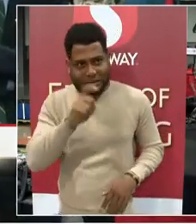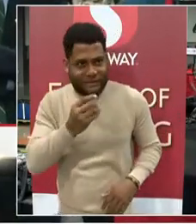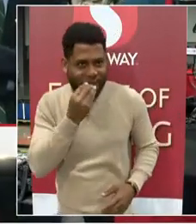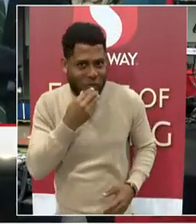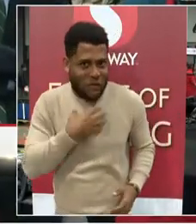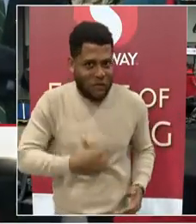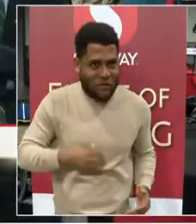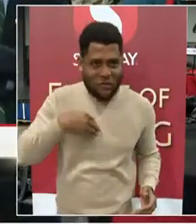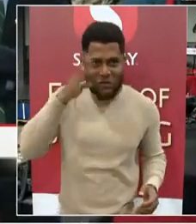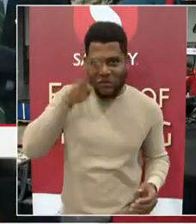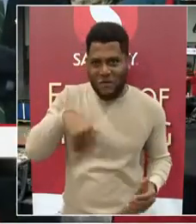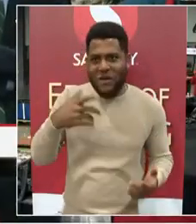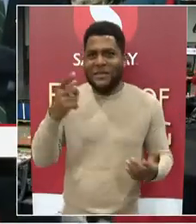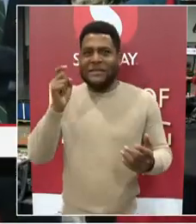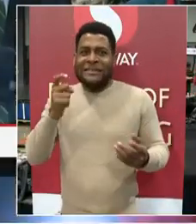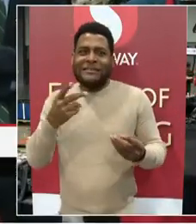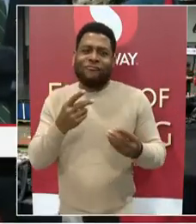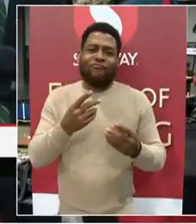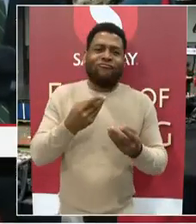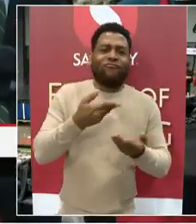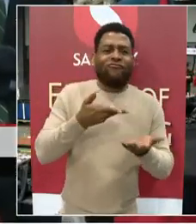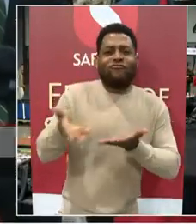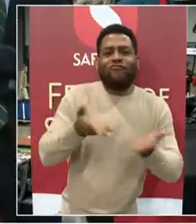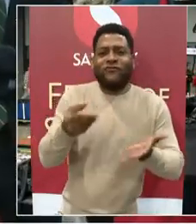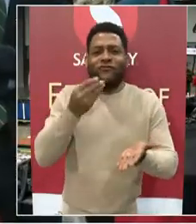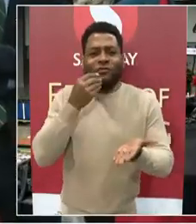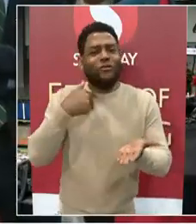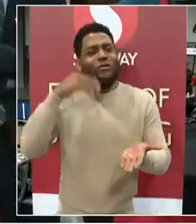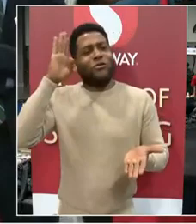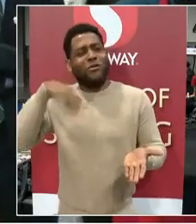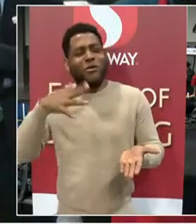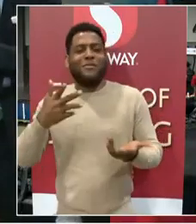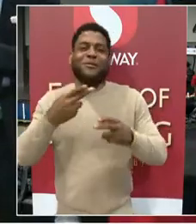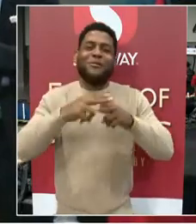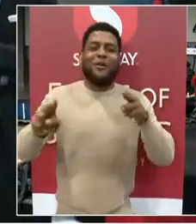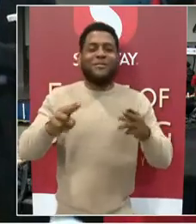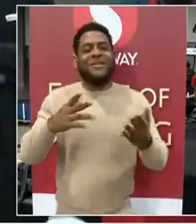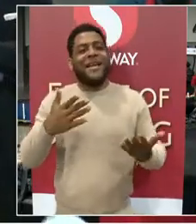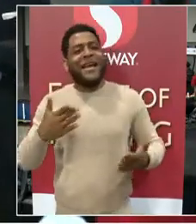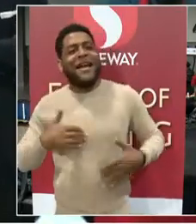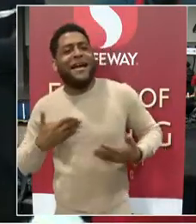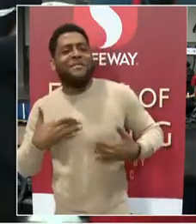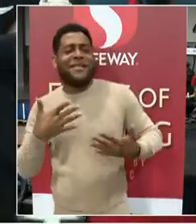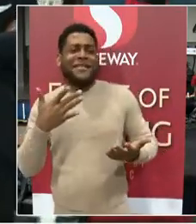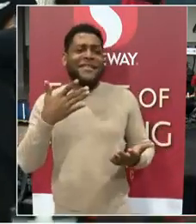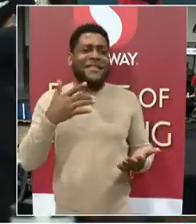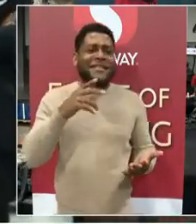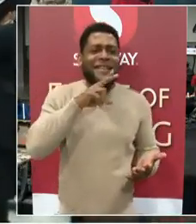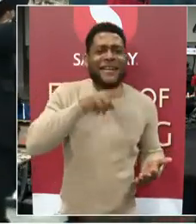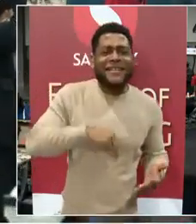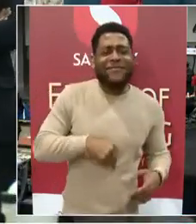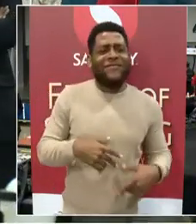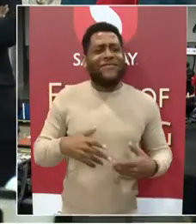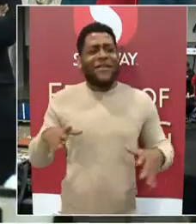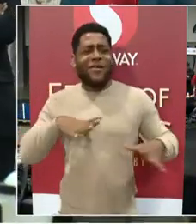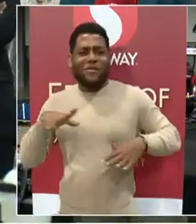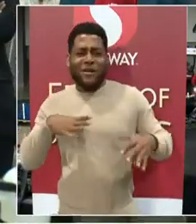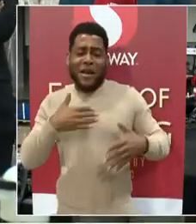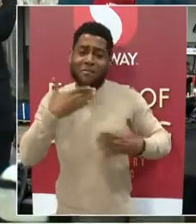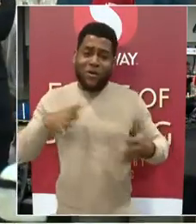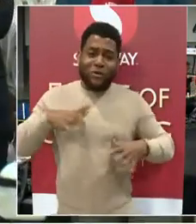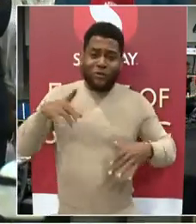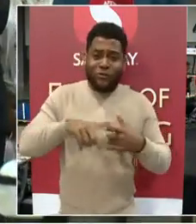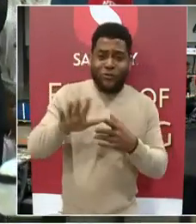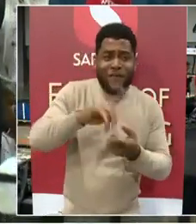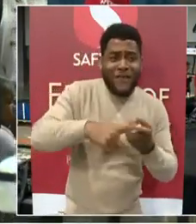happy Thanksgiving. So I hope everybody has an absolutely wonderful Thanksgiving with friends and family. A big thank you to Safeway for helping pull